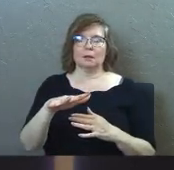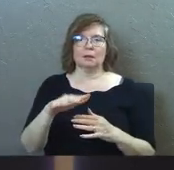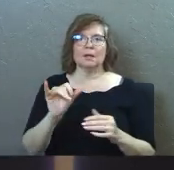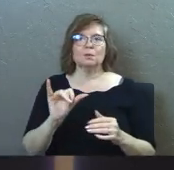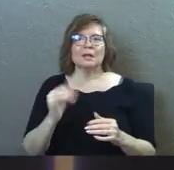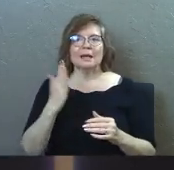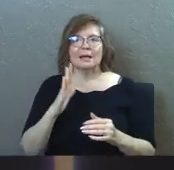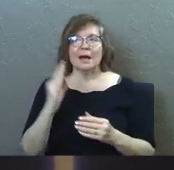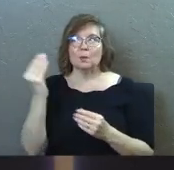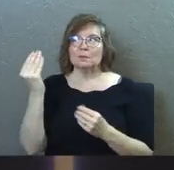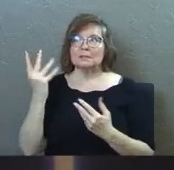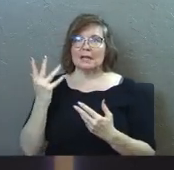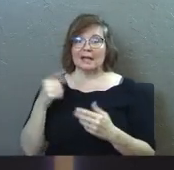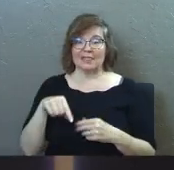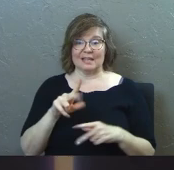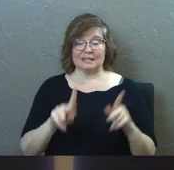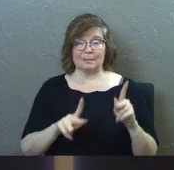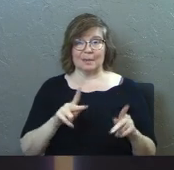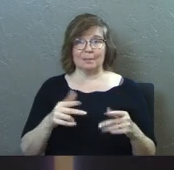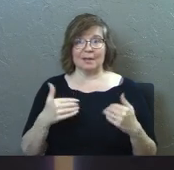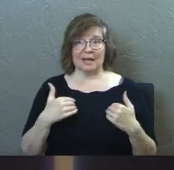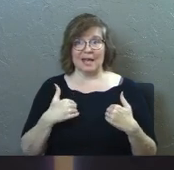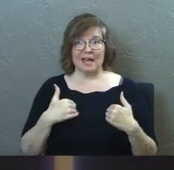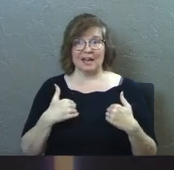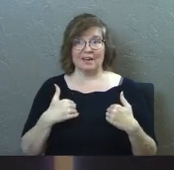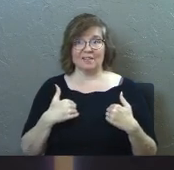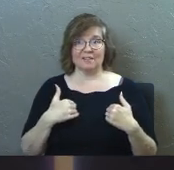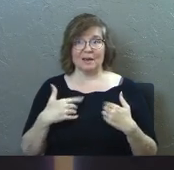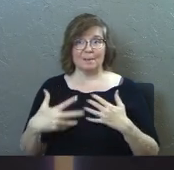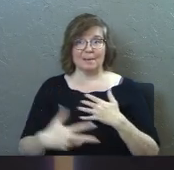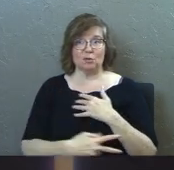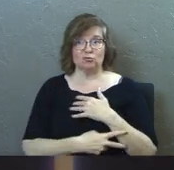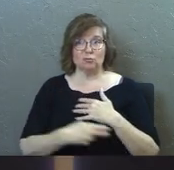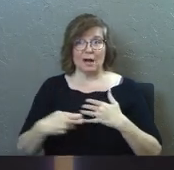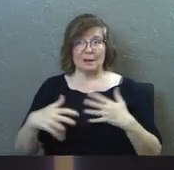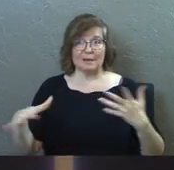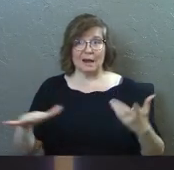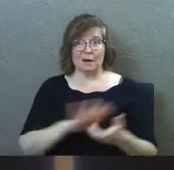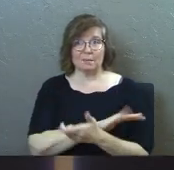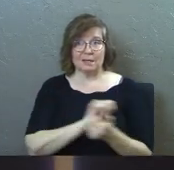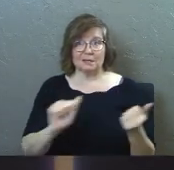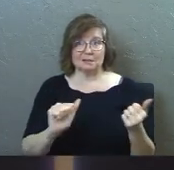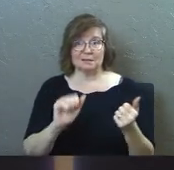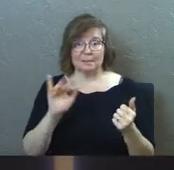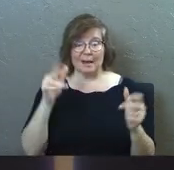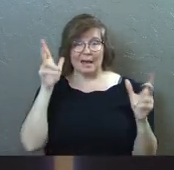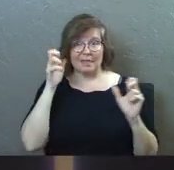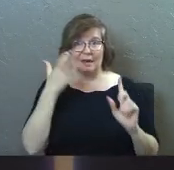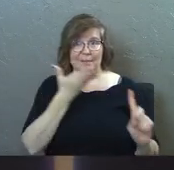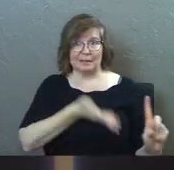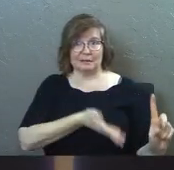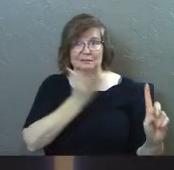And it was like God was saying, these people have been robbed and pillaged by the enemy.